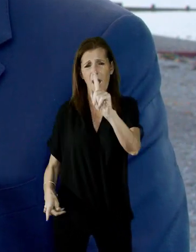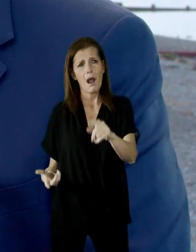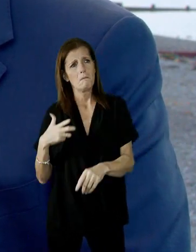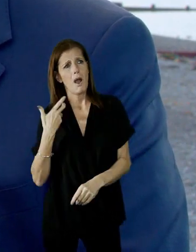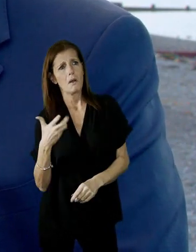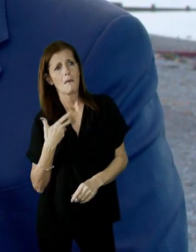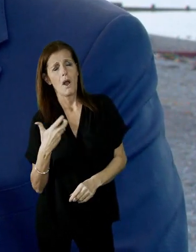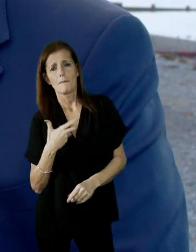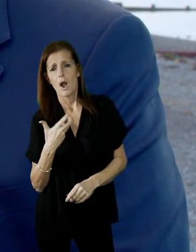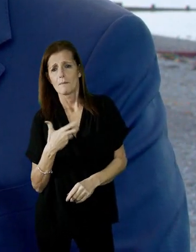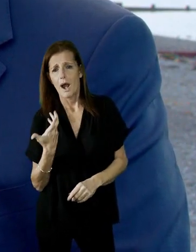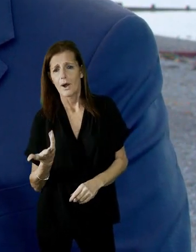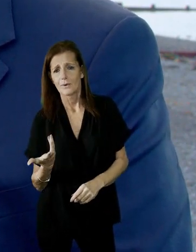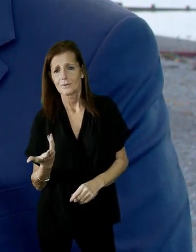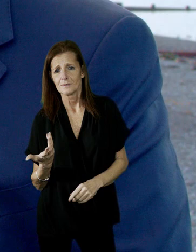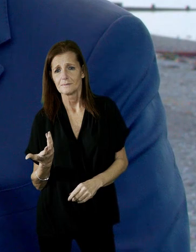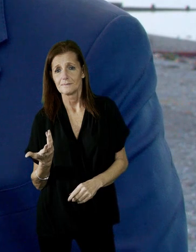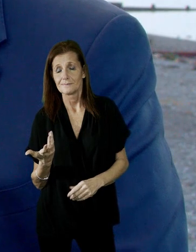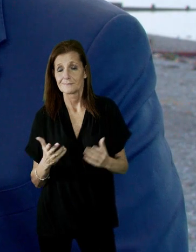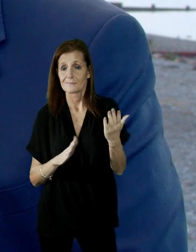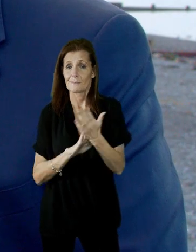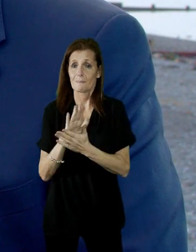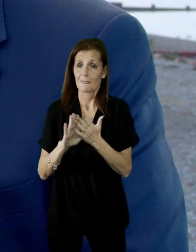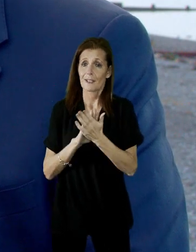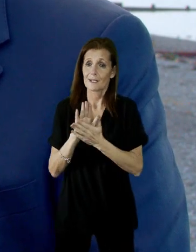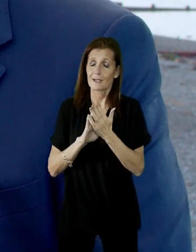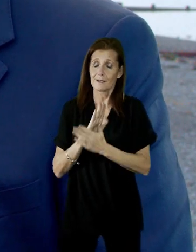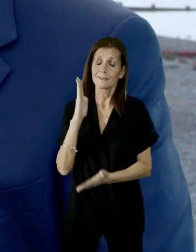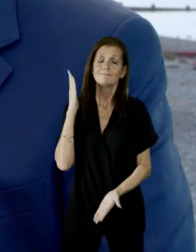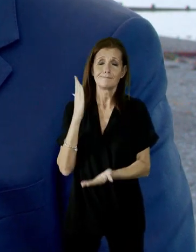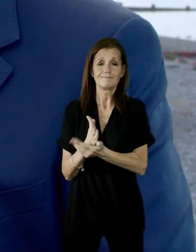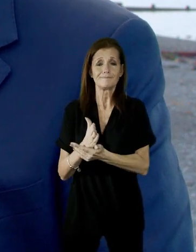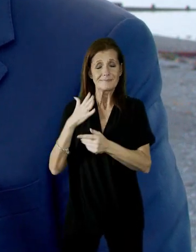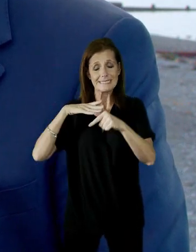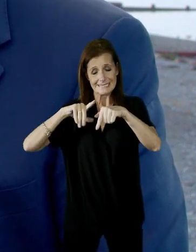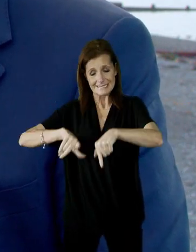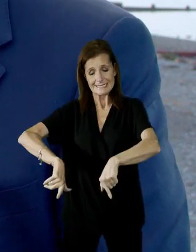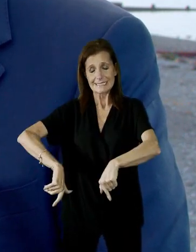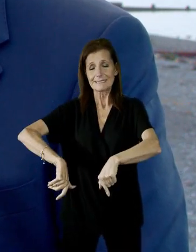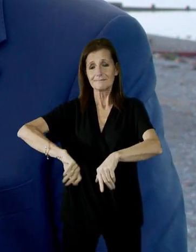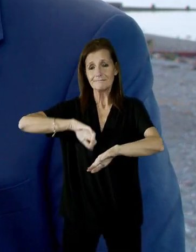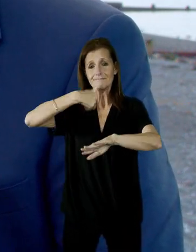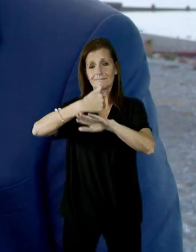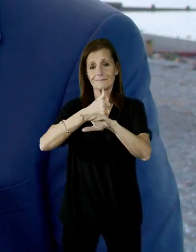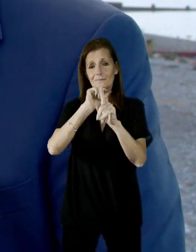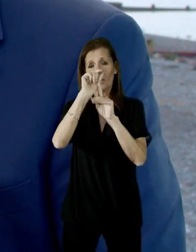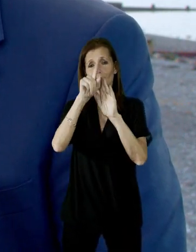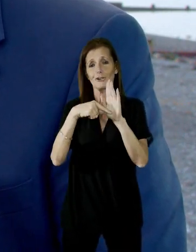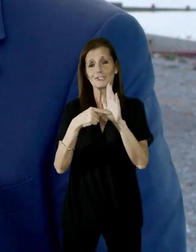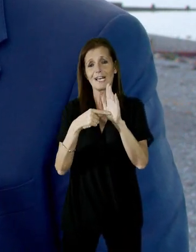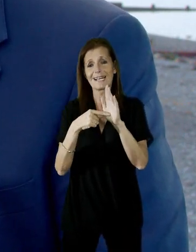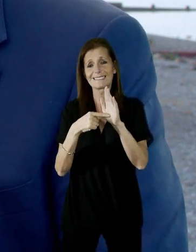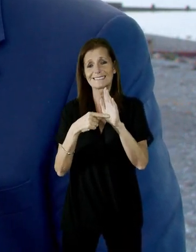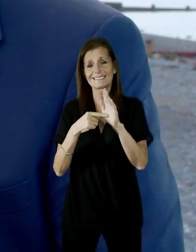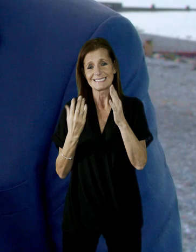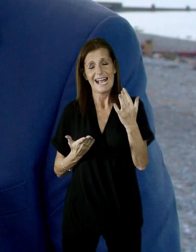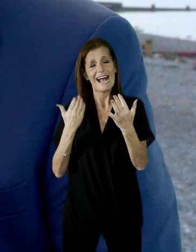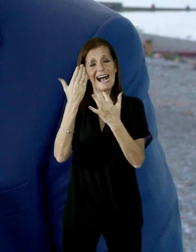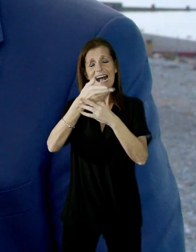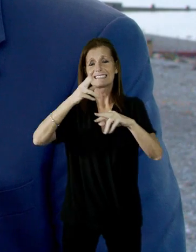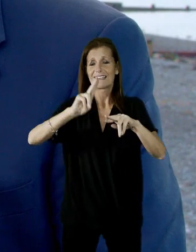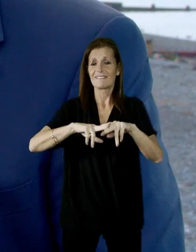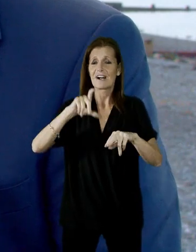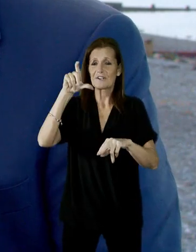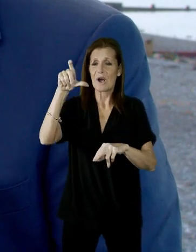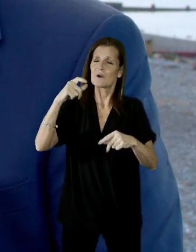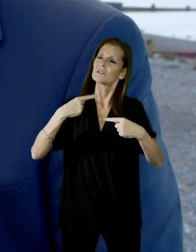So clearly there was a need for the project such as Access Fylde Coast, and I often use a phrase to